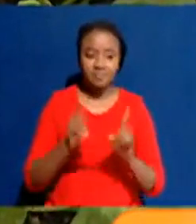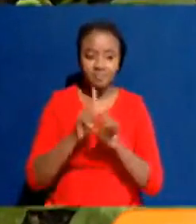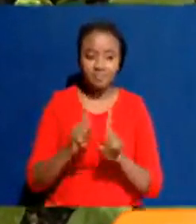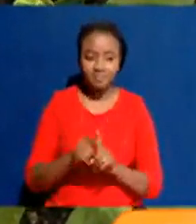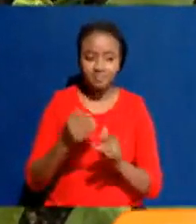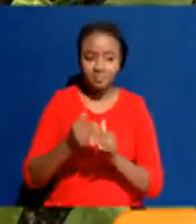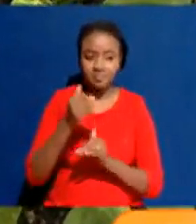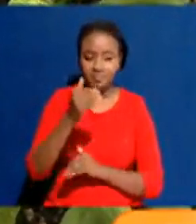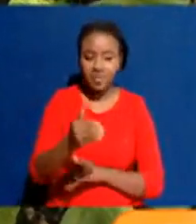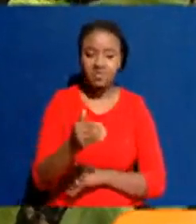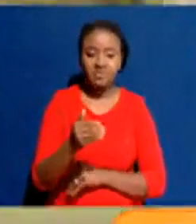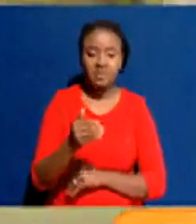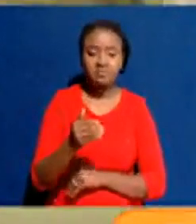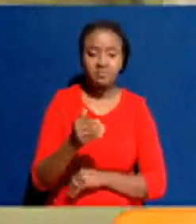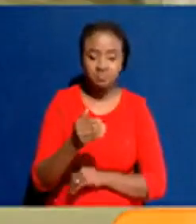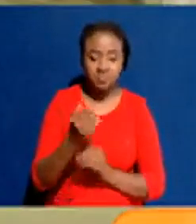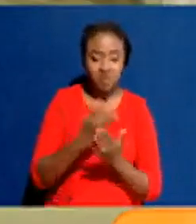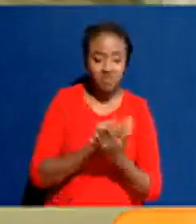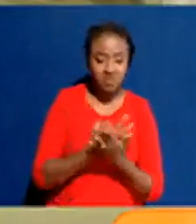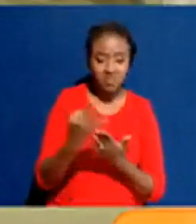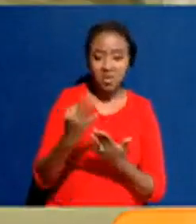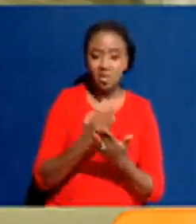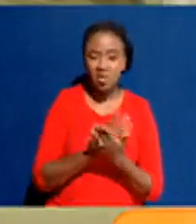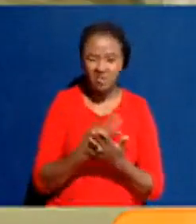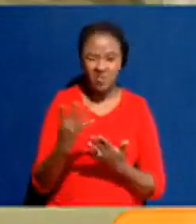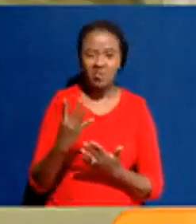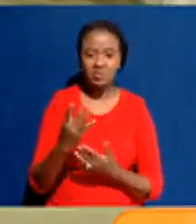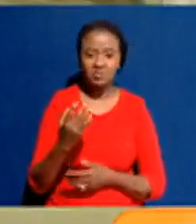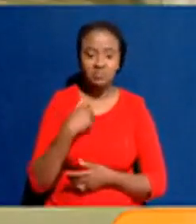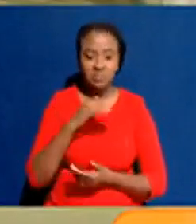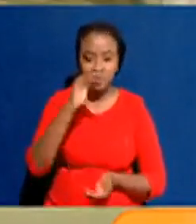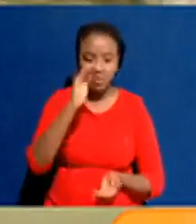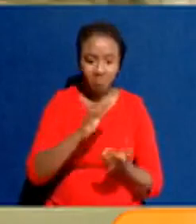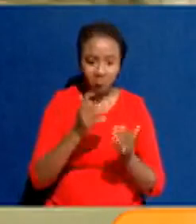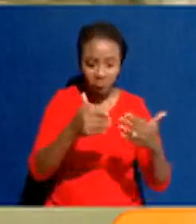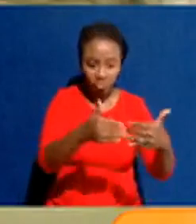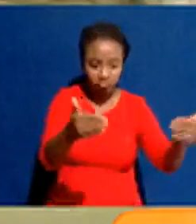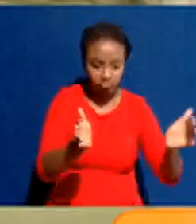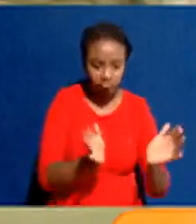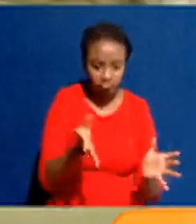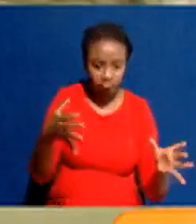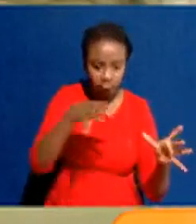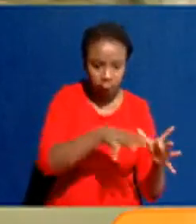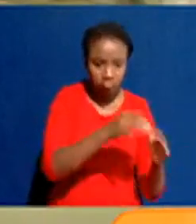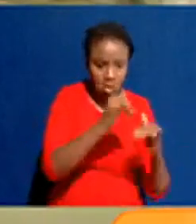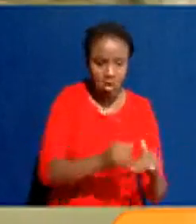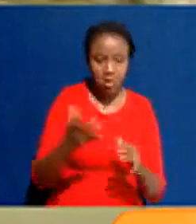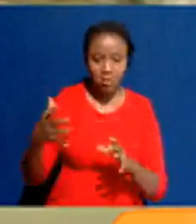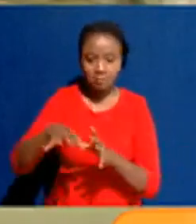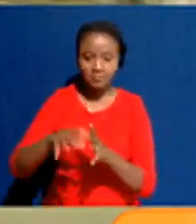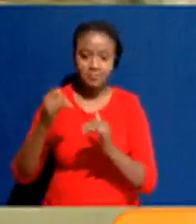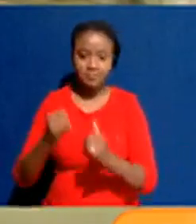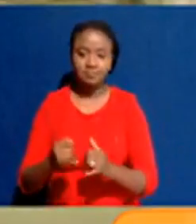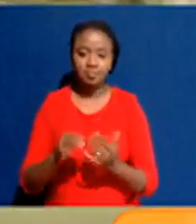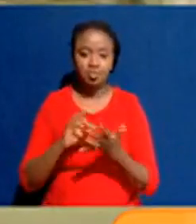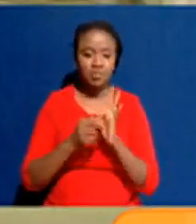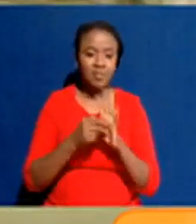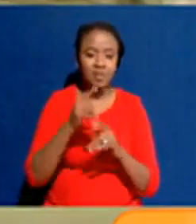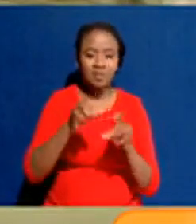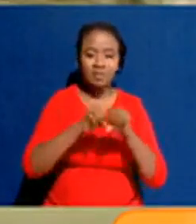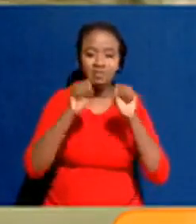every 3 or 4 weeks, we are actually cutting them back and putting them into new boxes. So it's an exponential system of